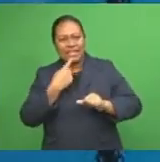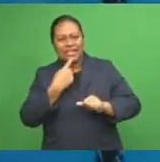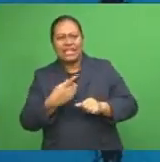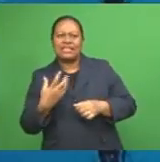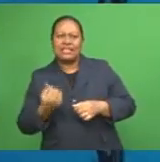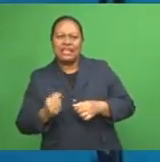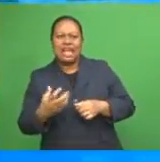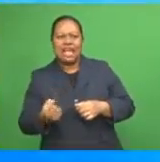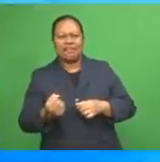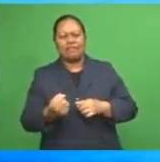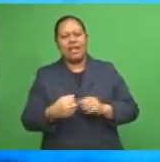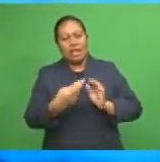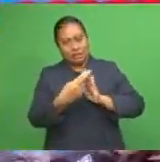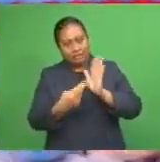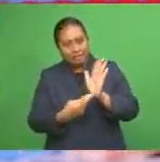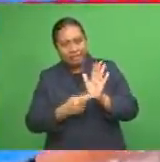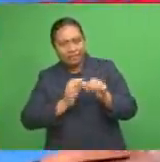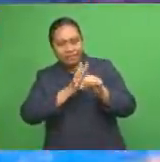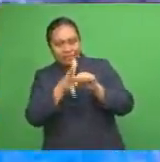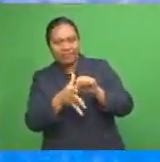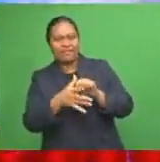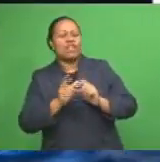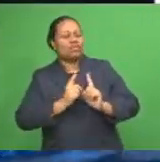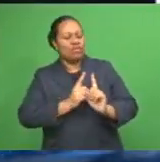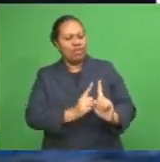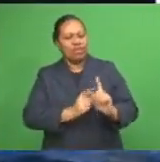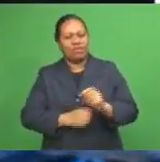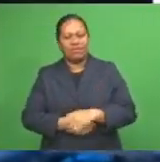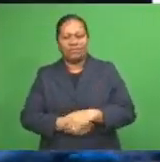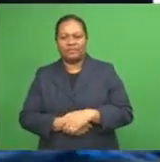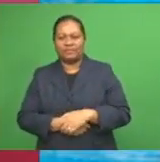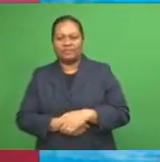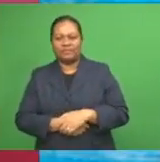have to meet some restrictions concerning COVID-19.